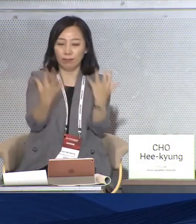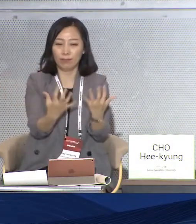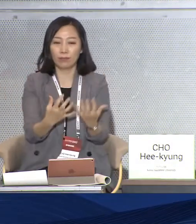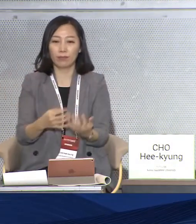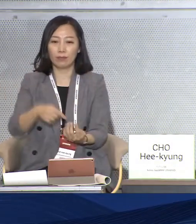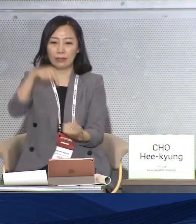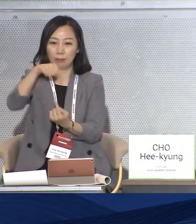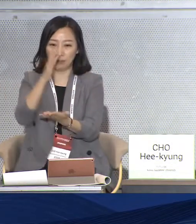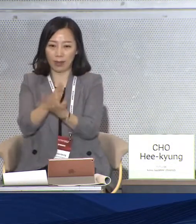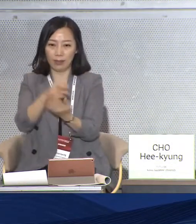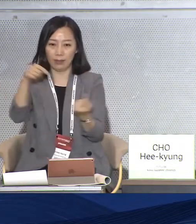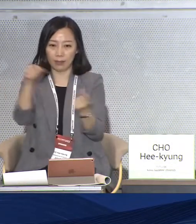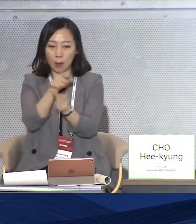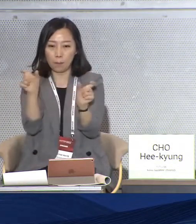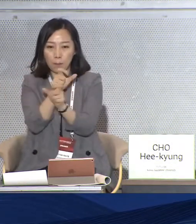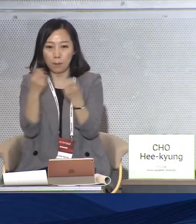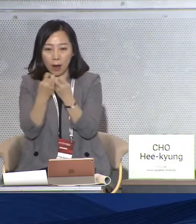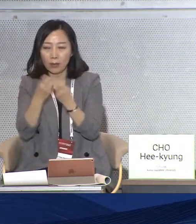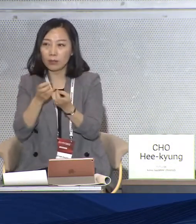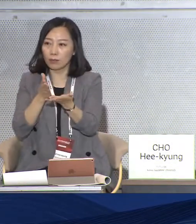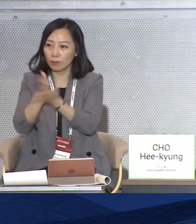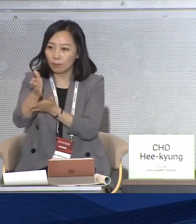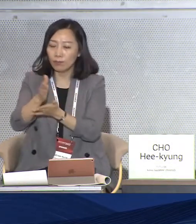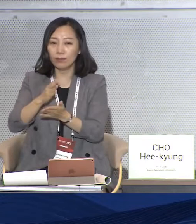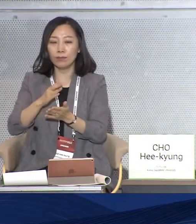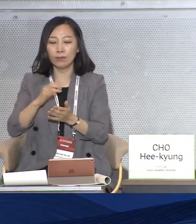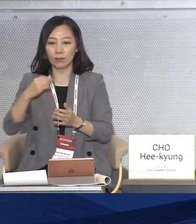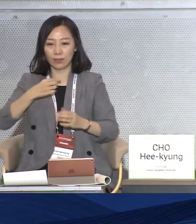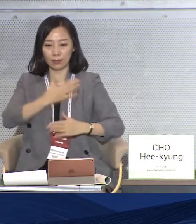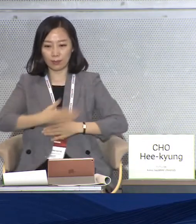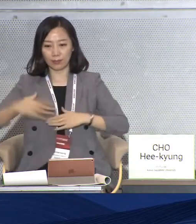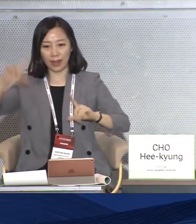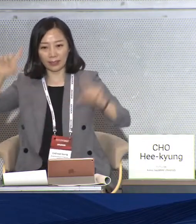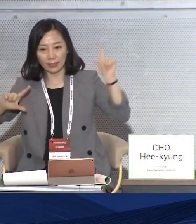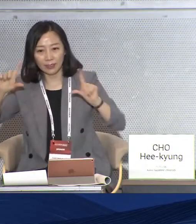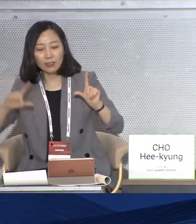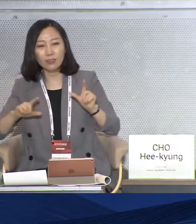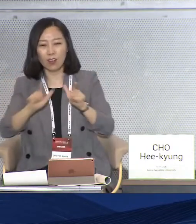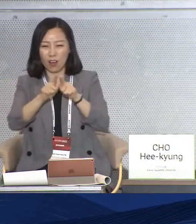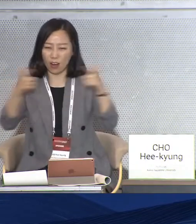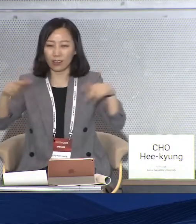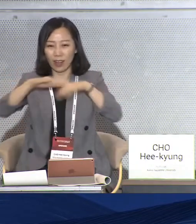there are times that the information is very limited, so we have to do